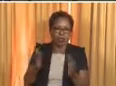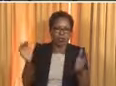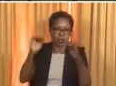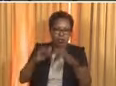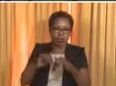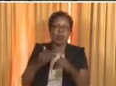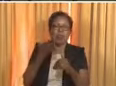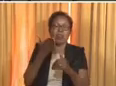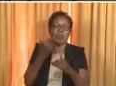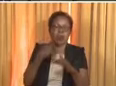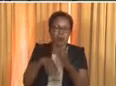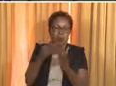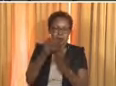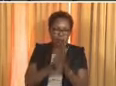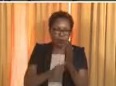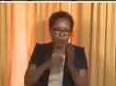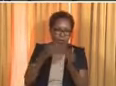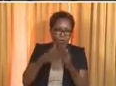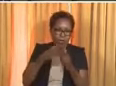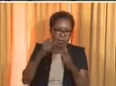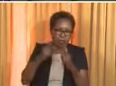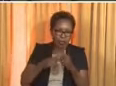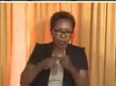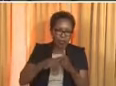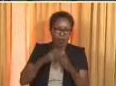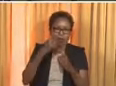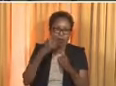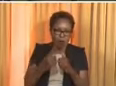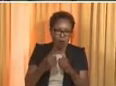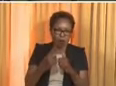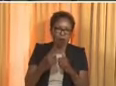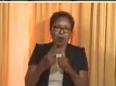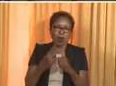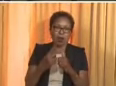Article 97(1), and that of Senate under Article